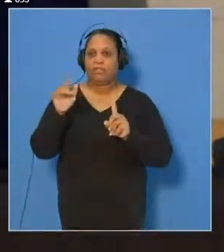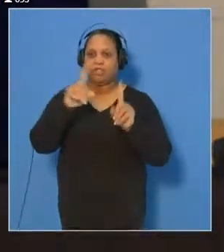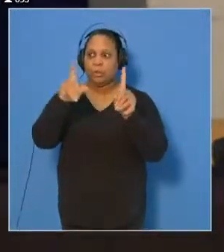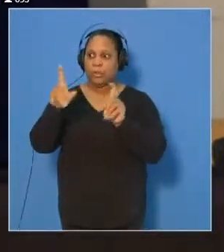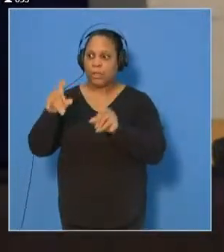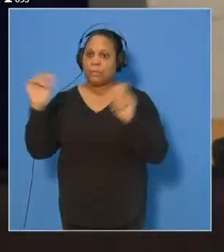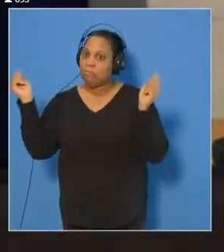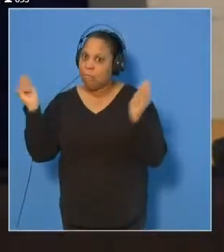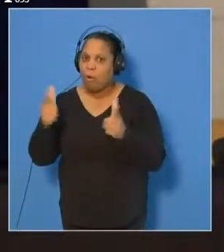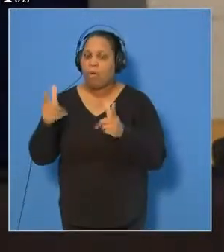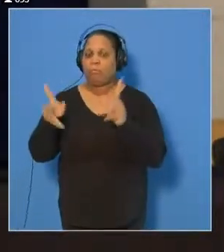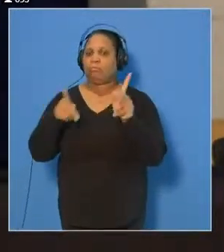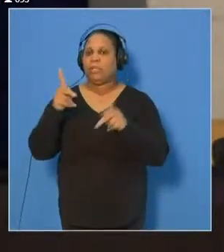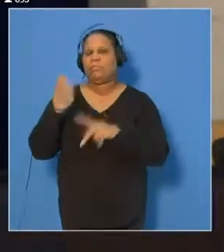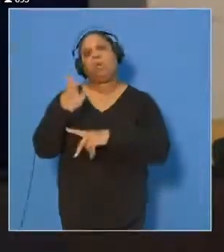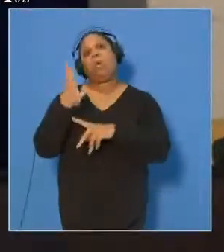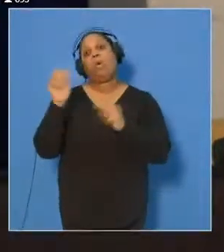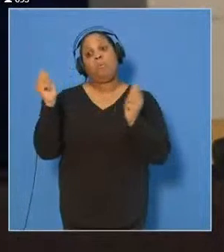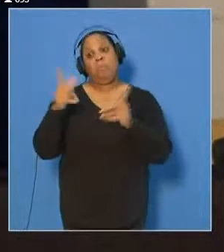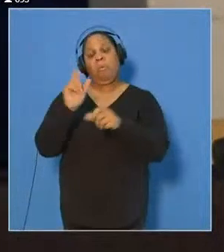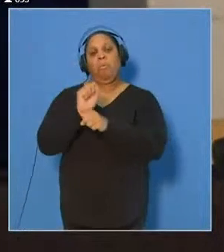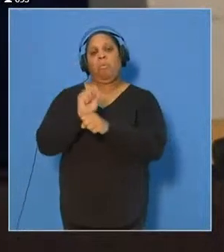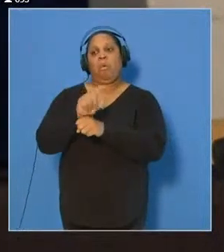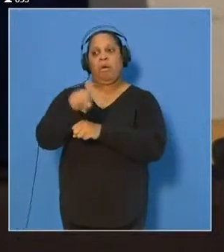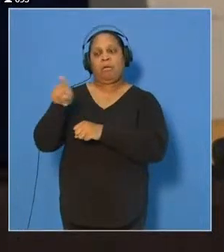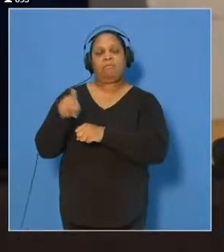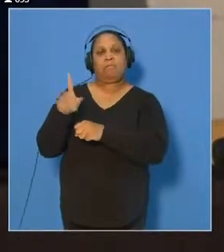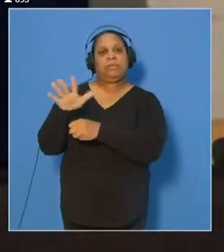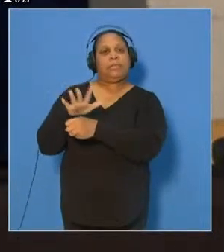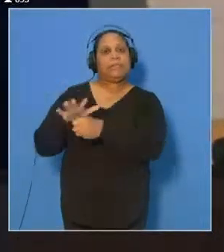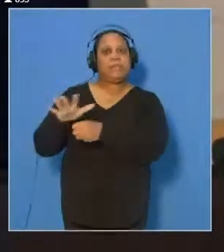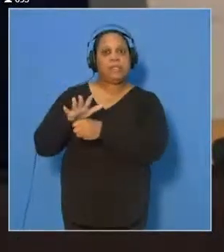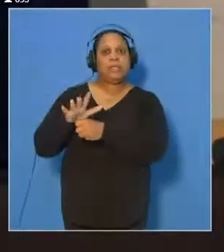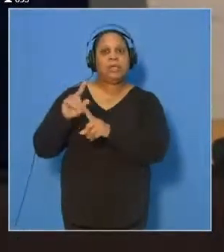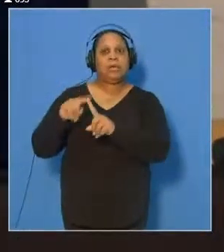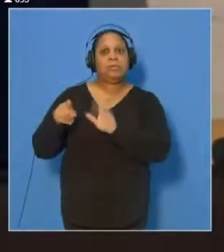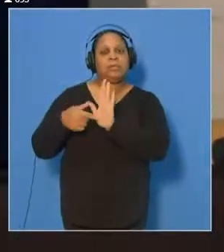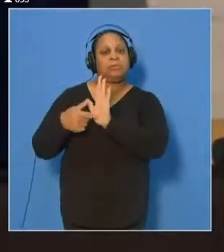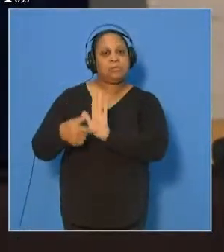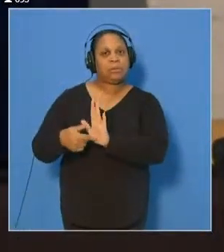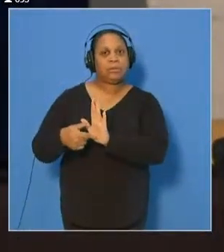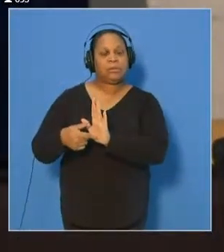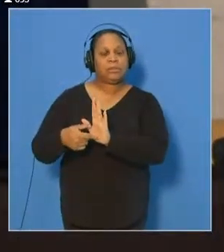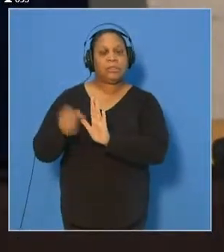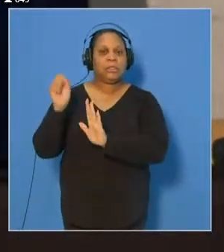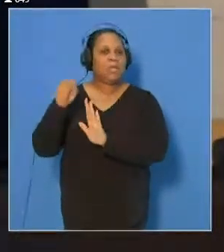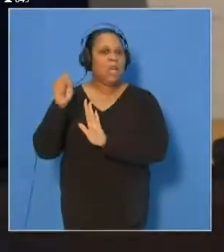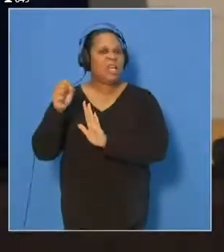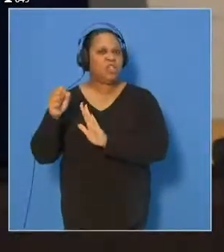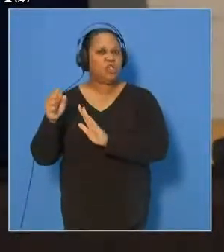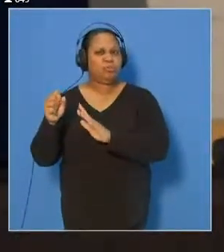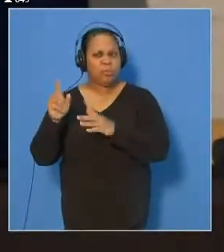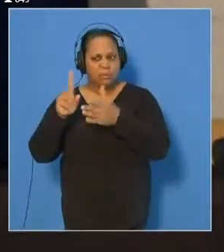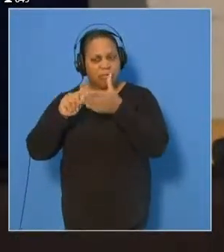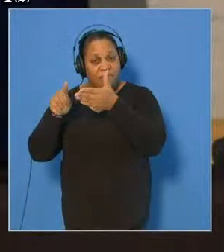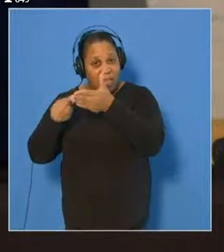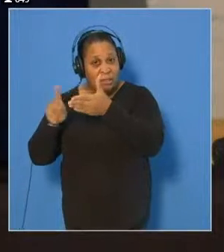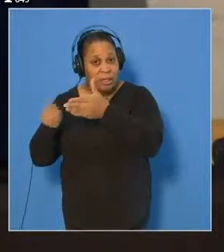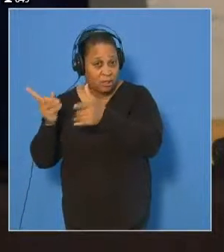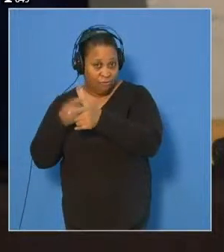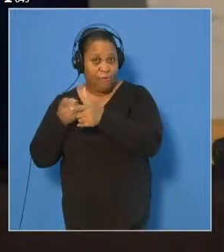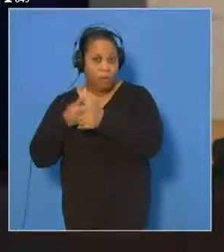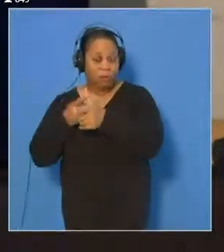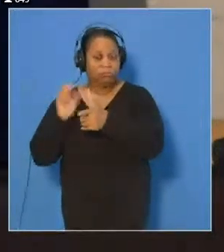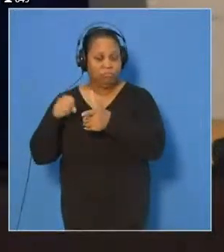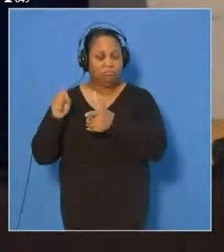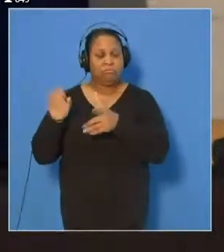in the facility or everyone who works at the facility. The indication is that there should be a case investigation, which was done